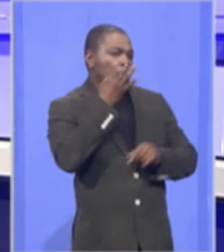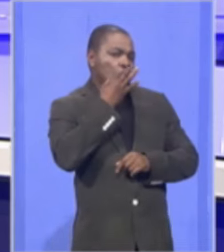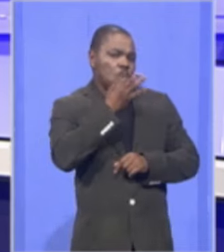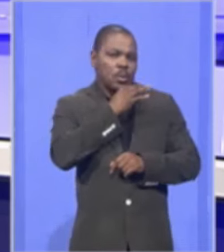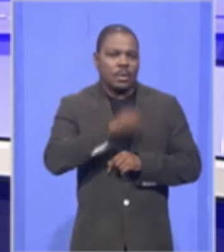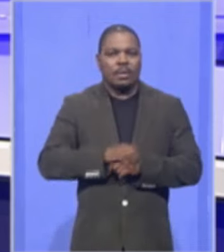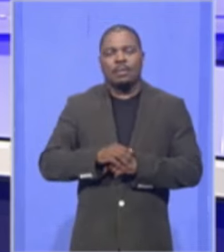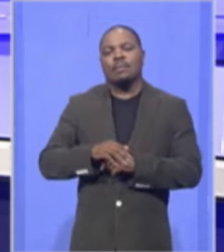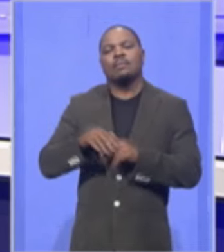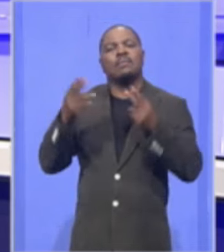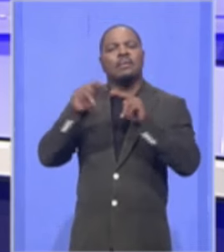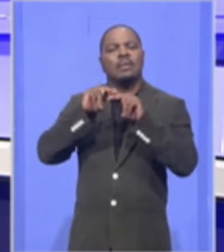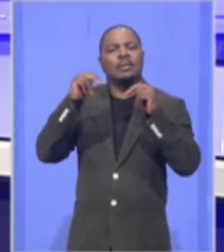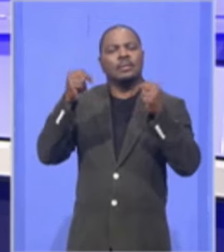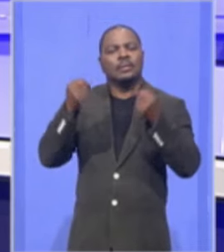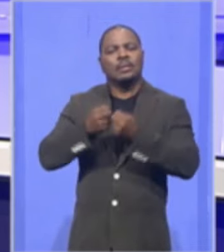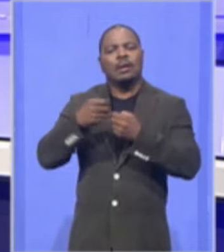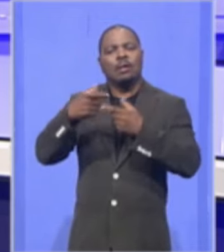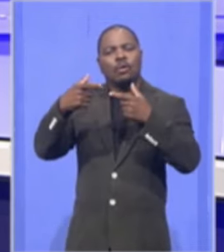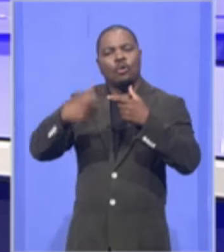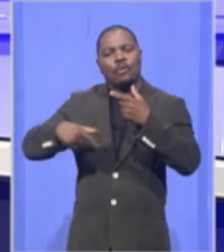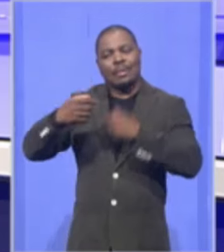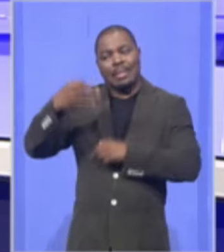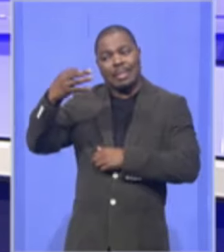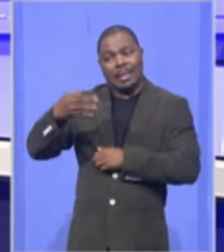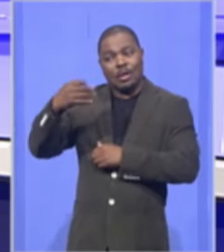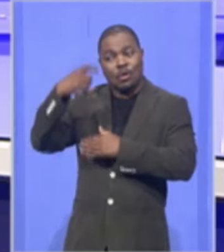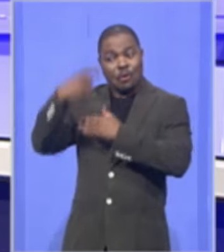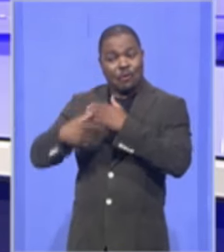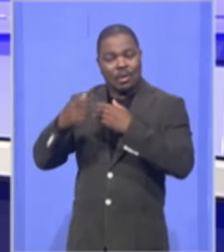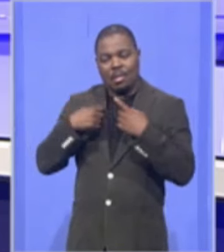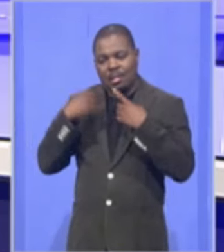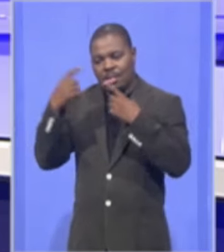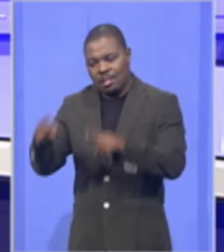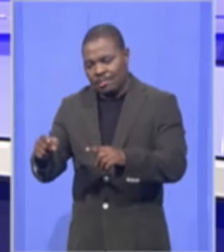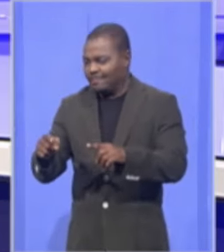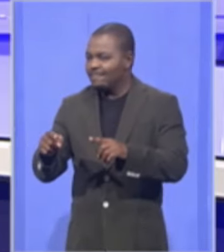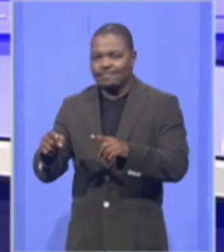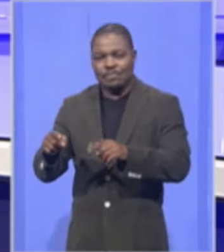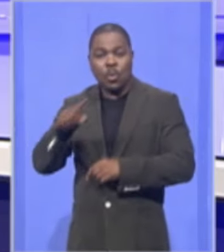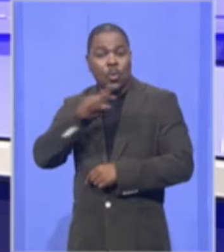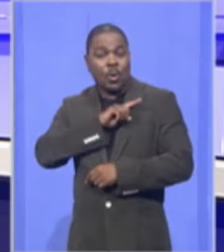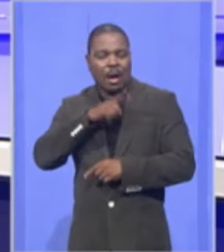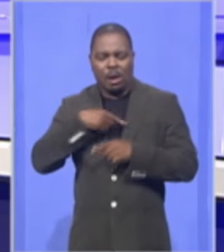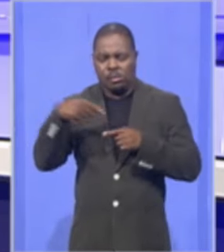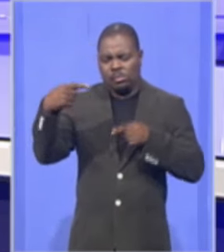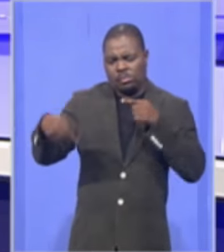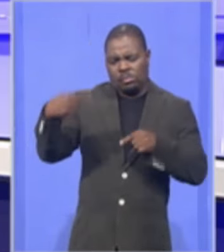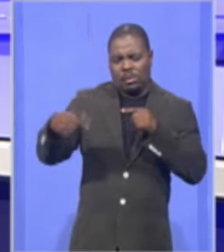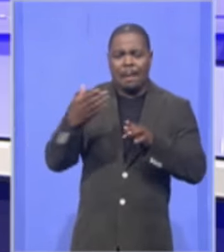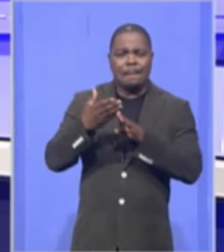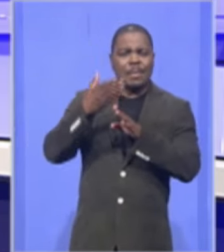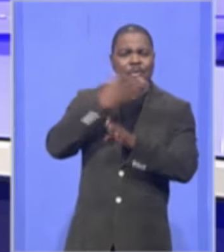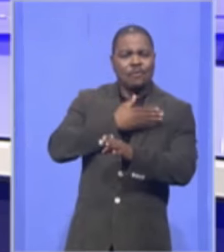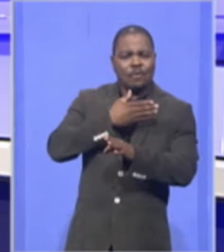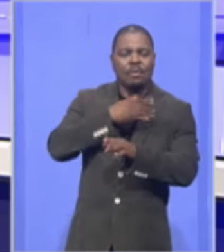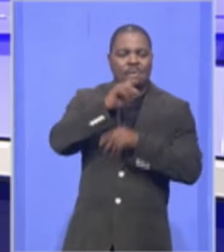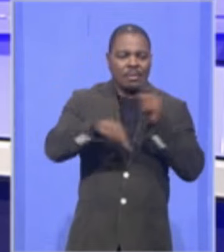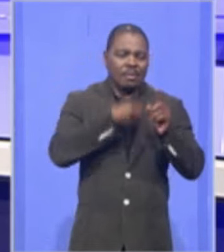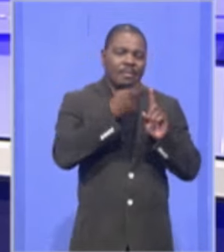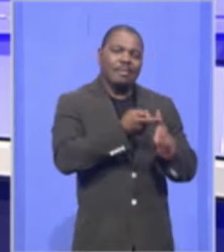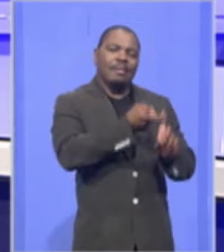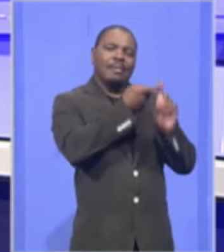tsenela conference ya boraro ya bosetšhaba ya EFF ka ntlha ya dikgotlang tse di bakilweng ke go sekegiwa ga gagwe dibeke fela pele